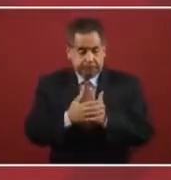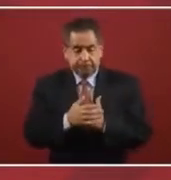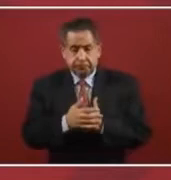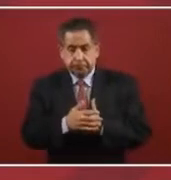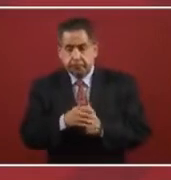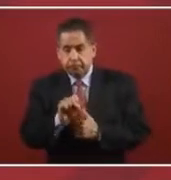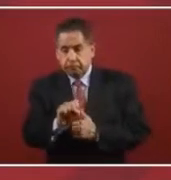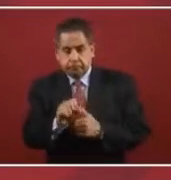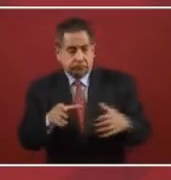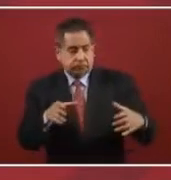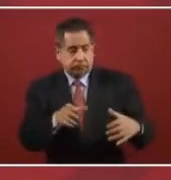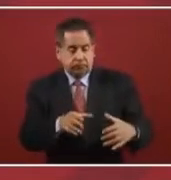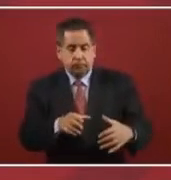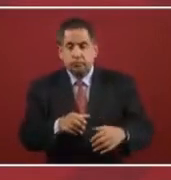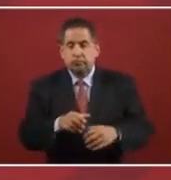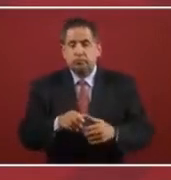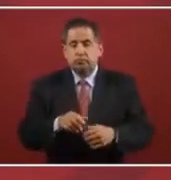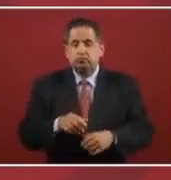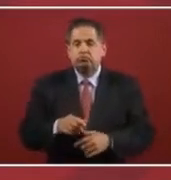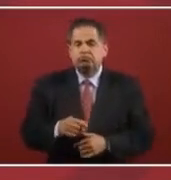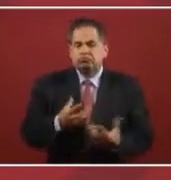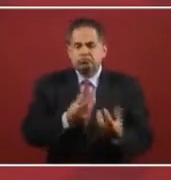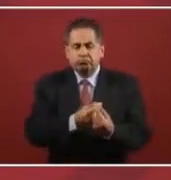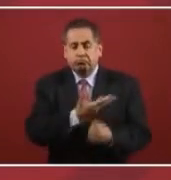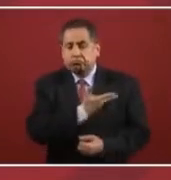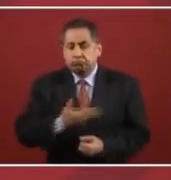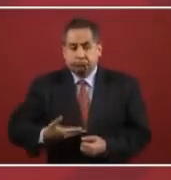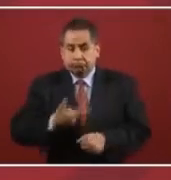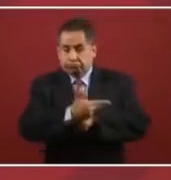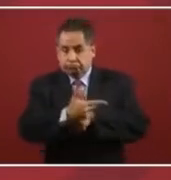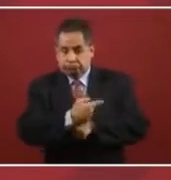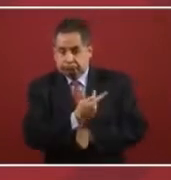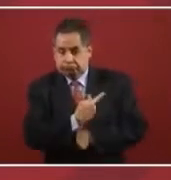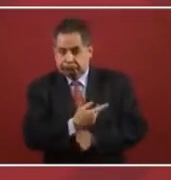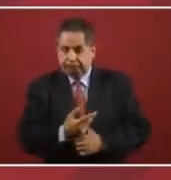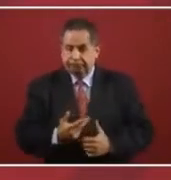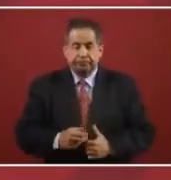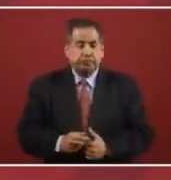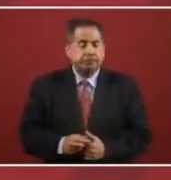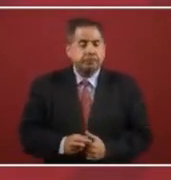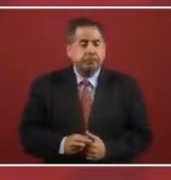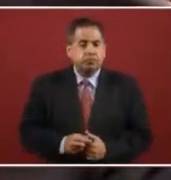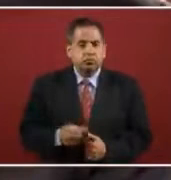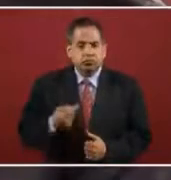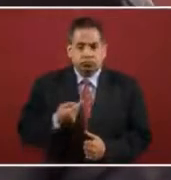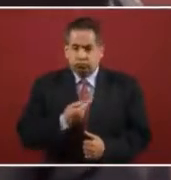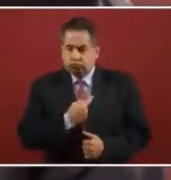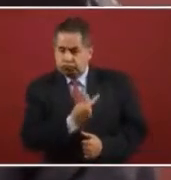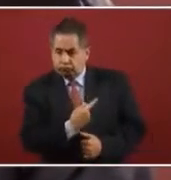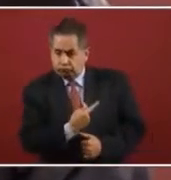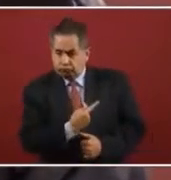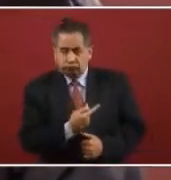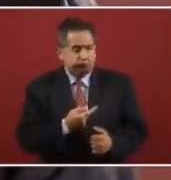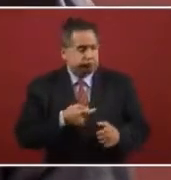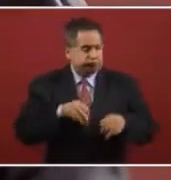Foreign Relations. Porque because we are working en